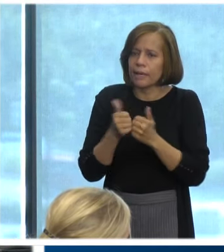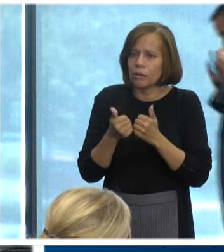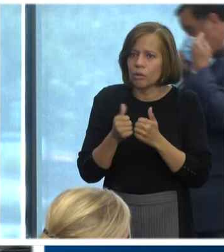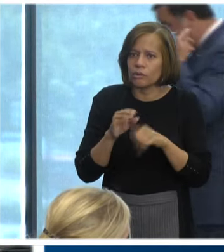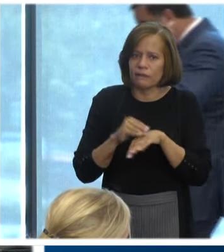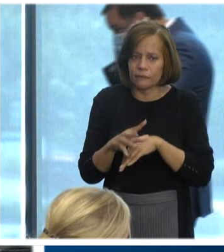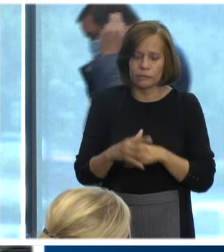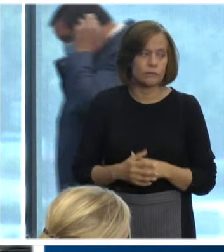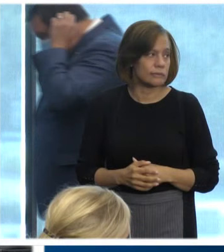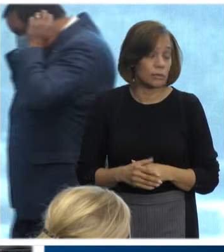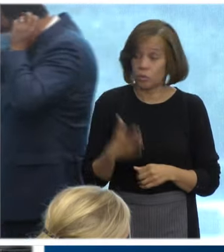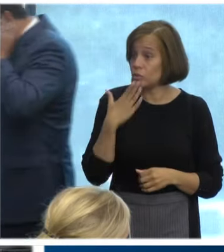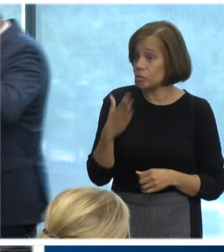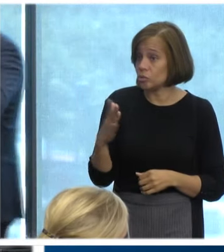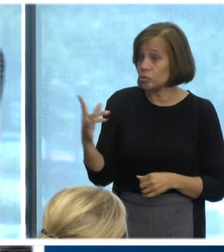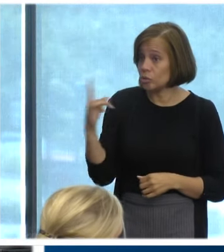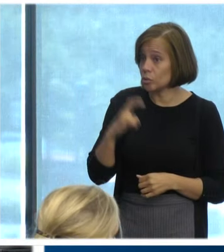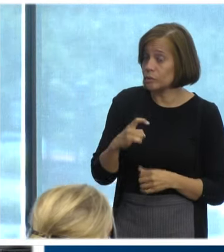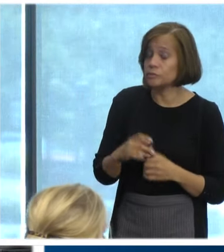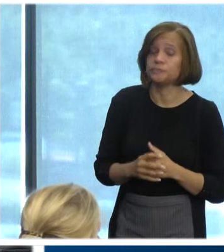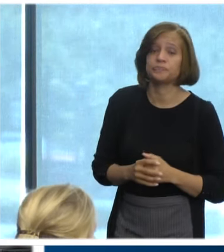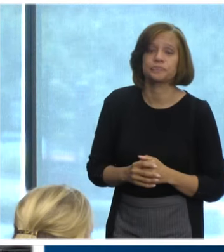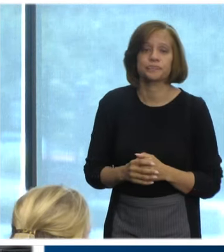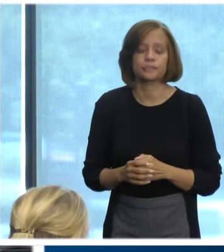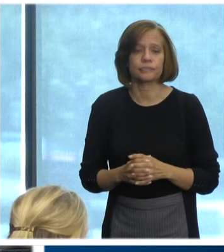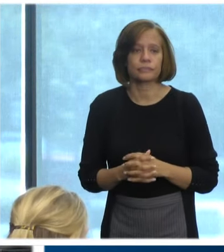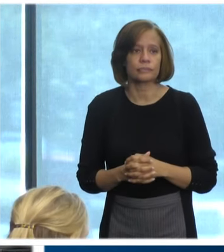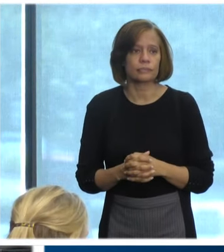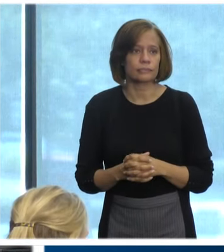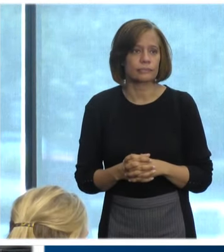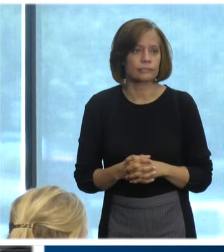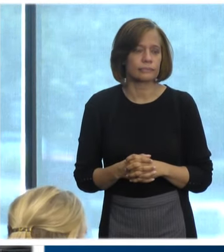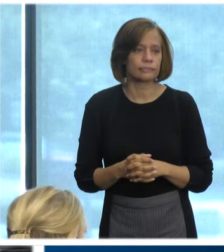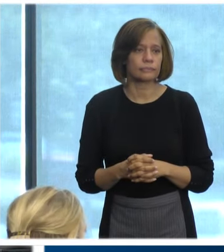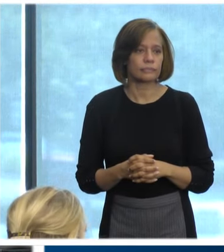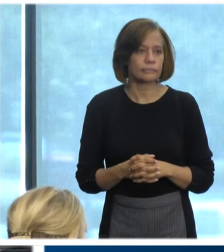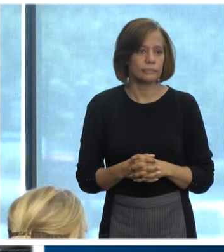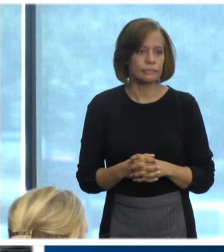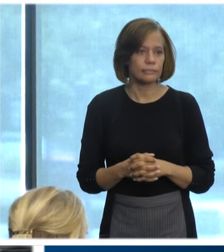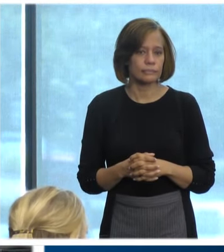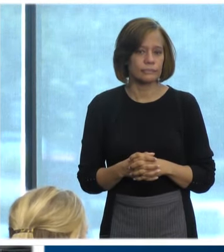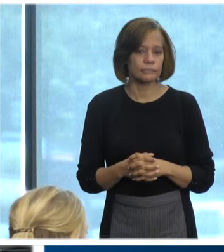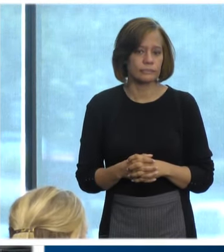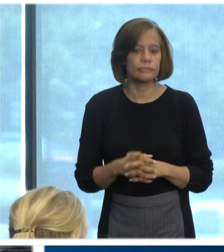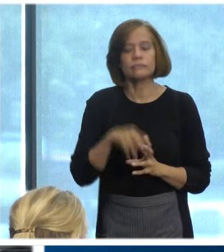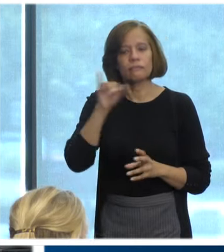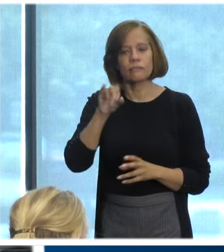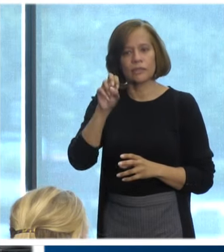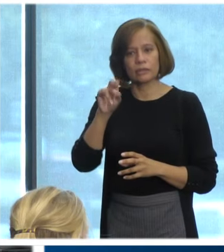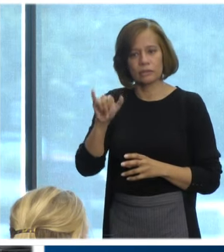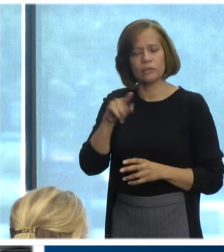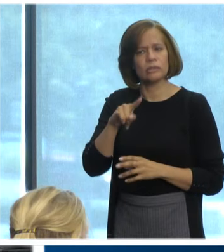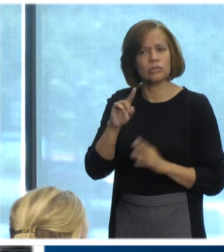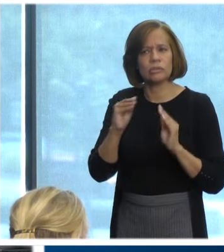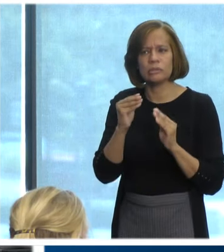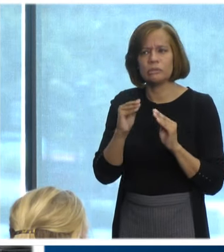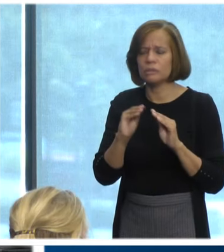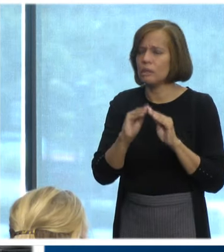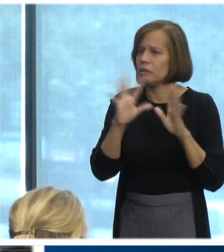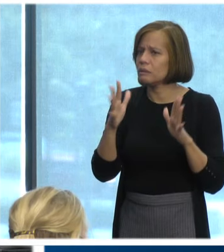a fantastic question, Mr. Mayor. I think, Jenny really did a fantastic job